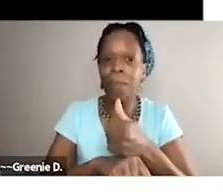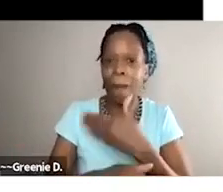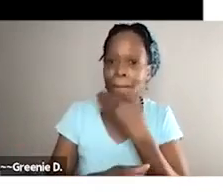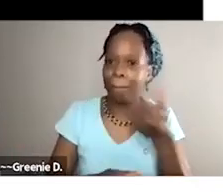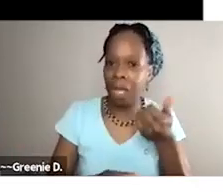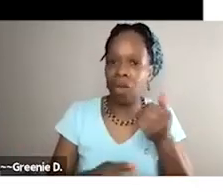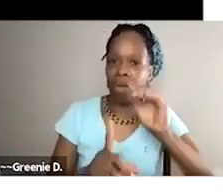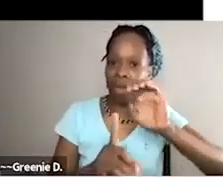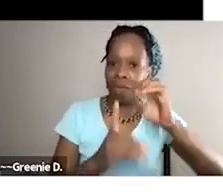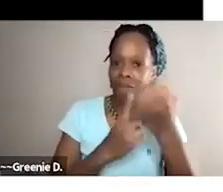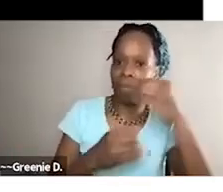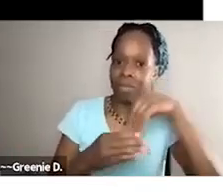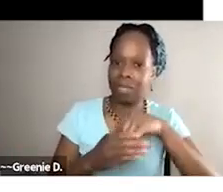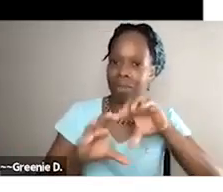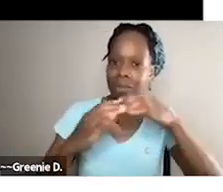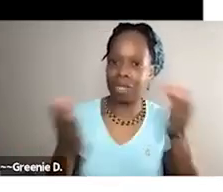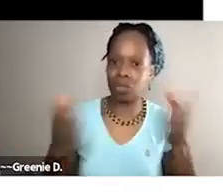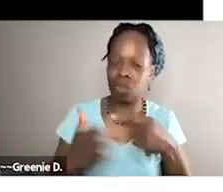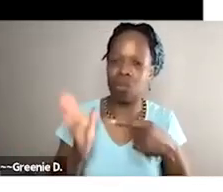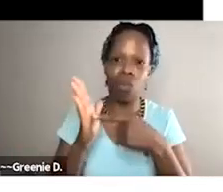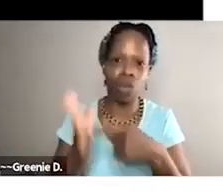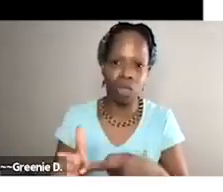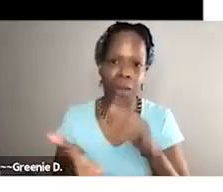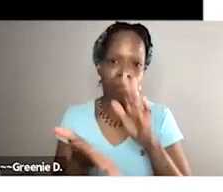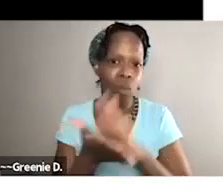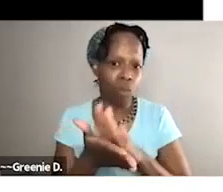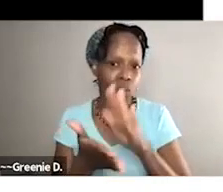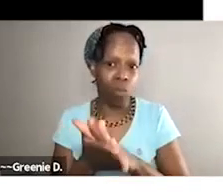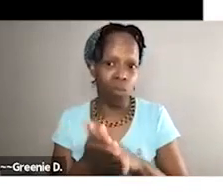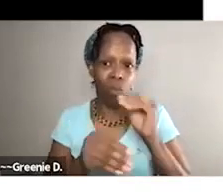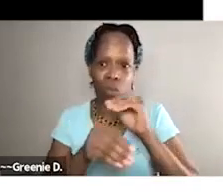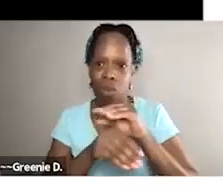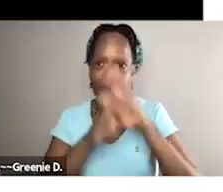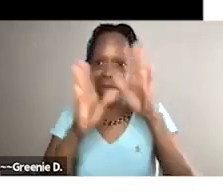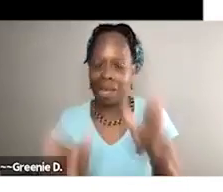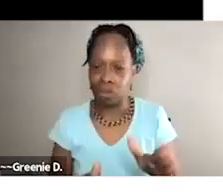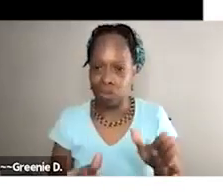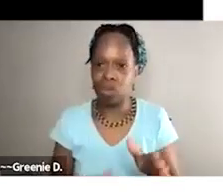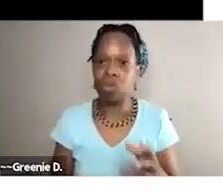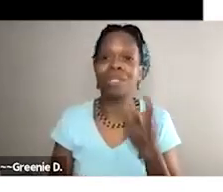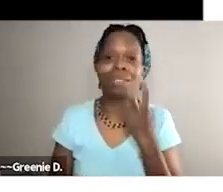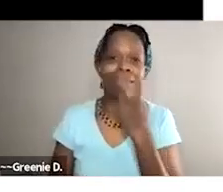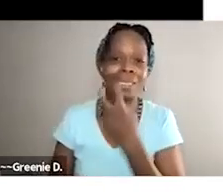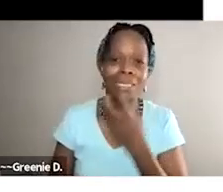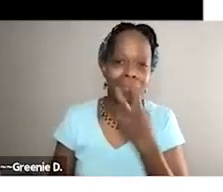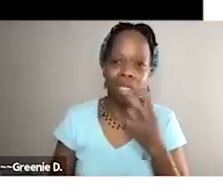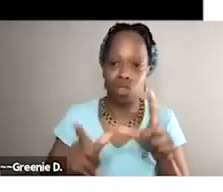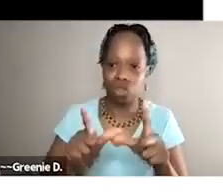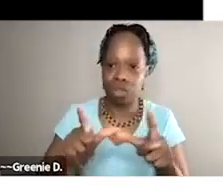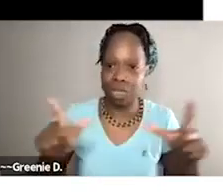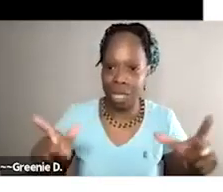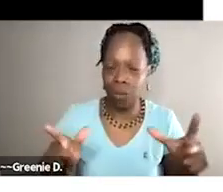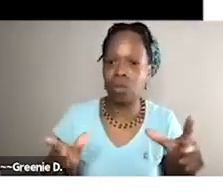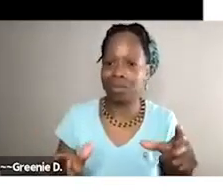speech language pathologists, of which I am one, just as a fun side note, reading specialists, and other